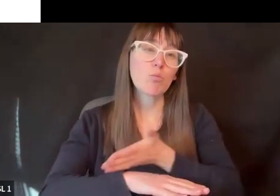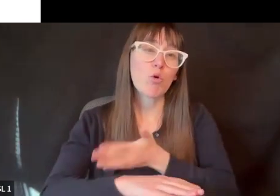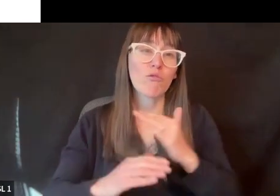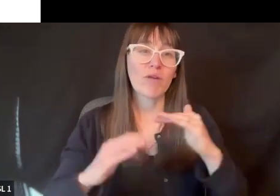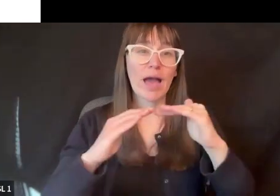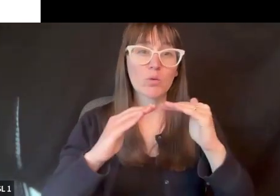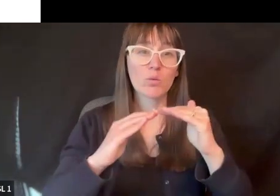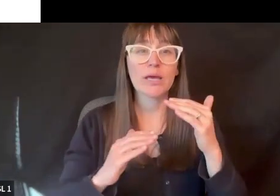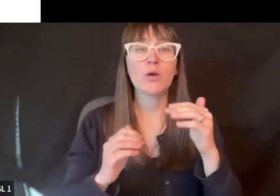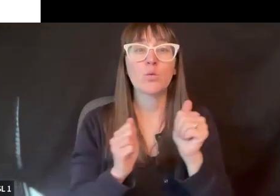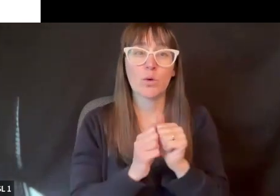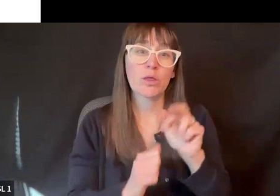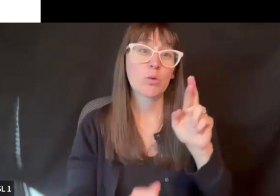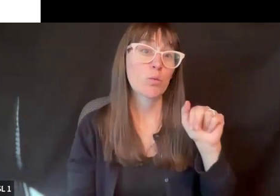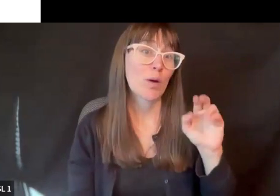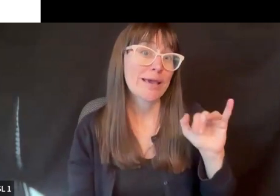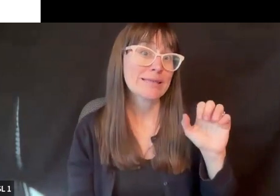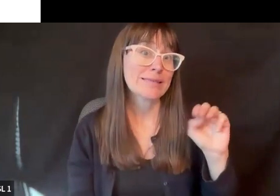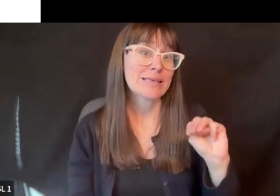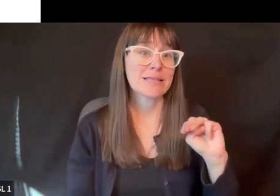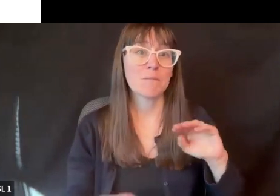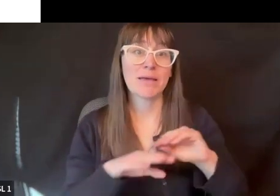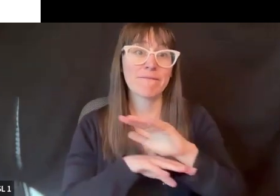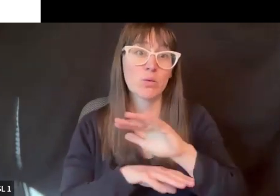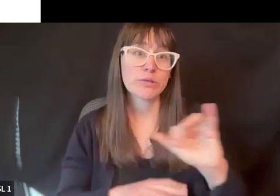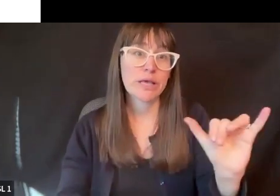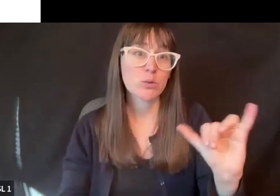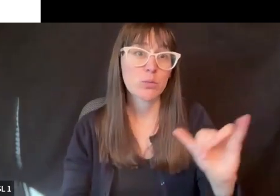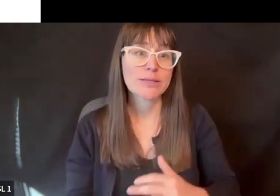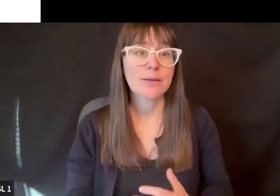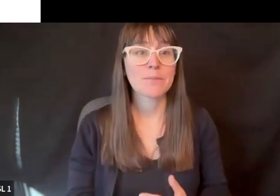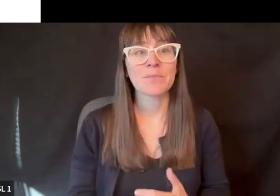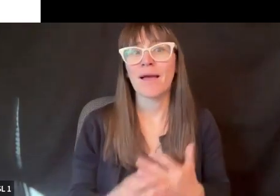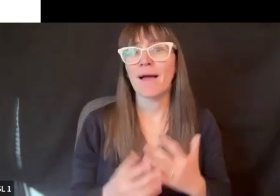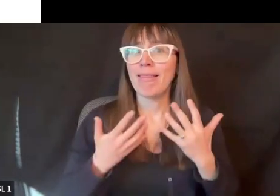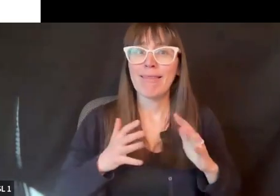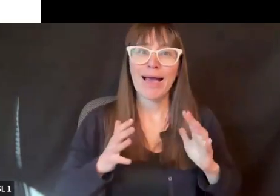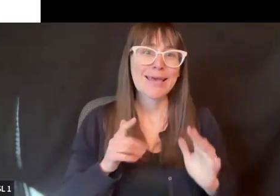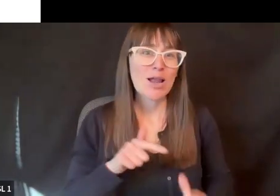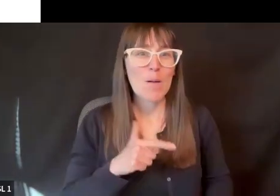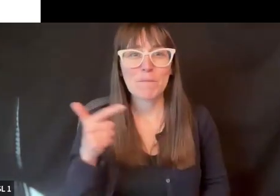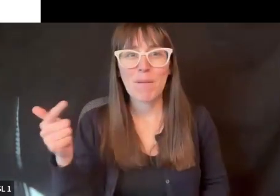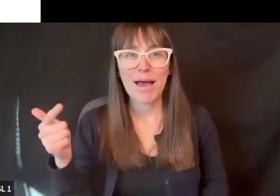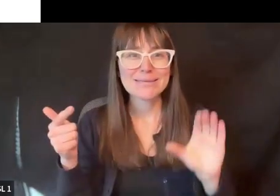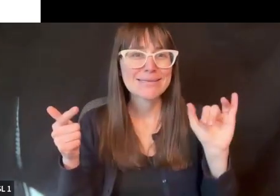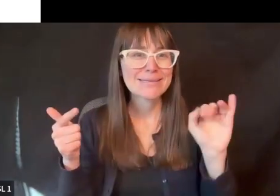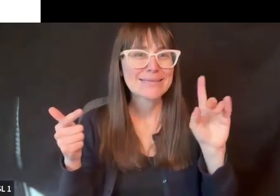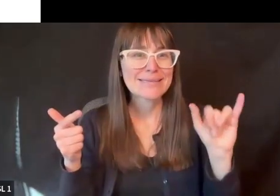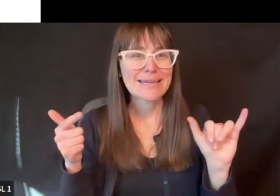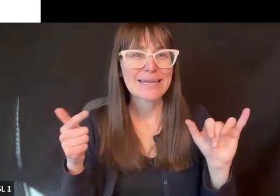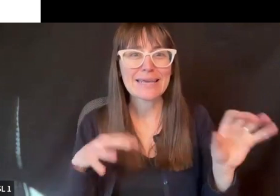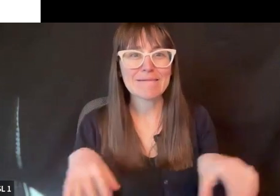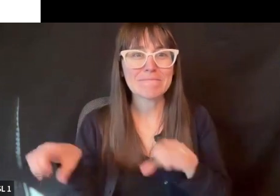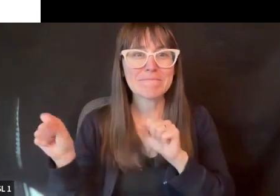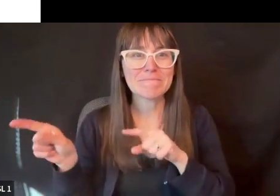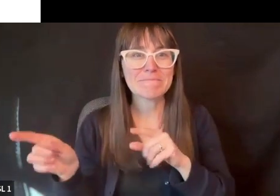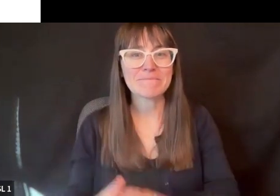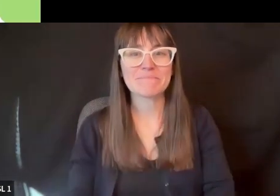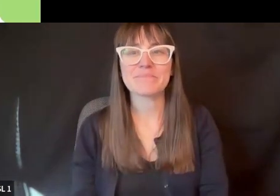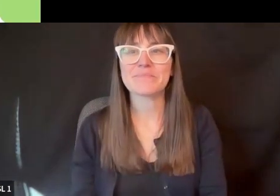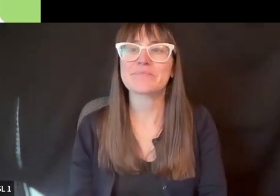equity with the intersection of racism. Next slide. So that's it. I'm going to pass it over to Cindy.